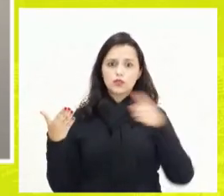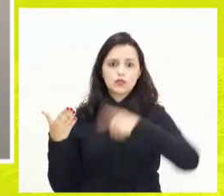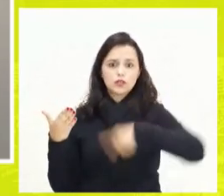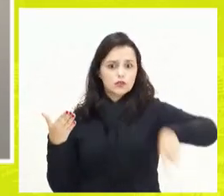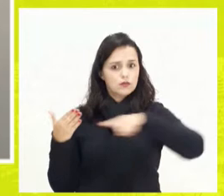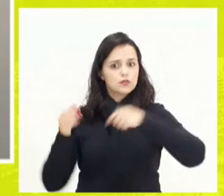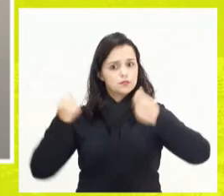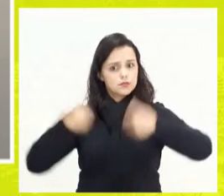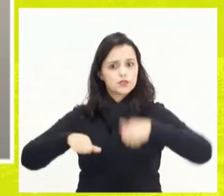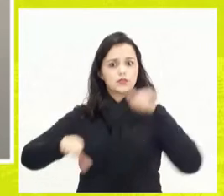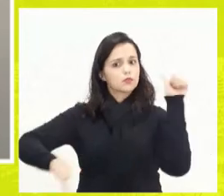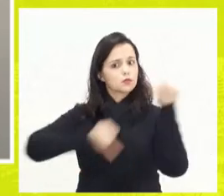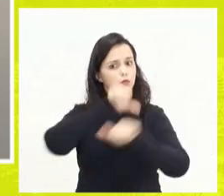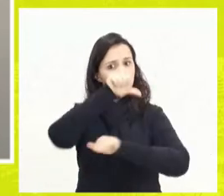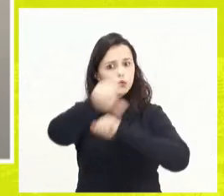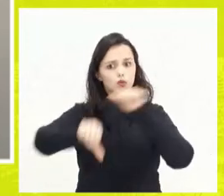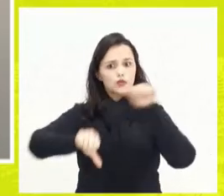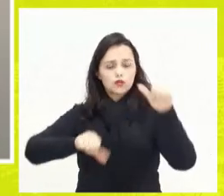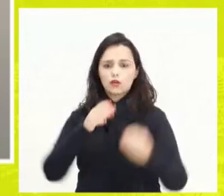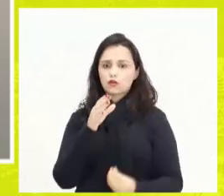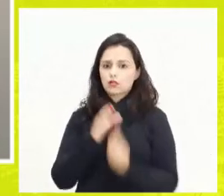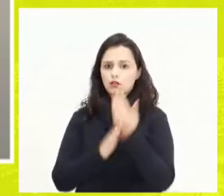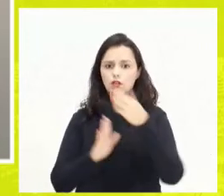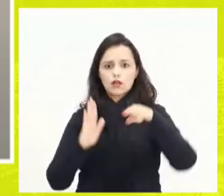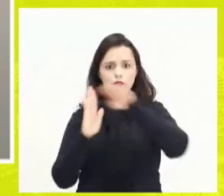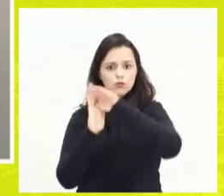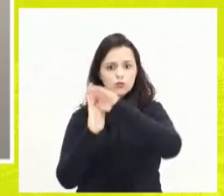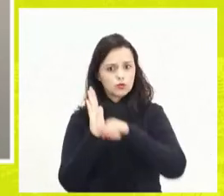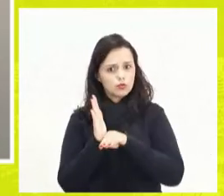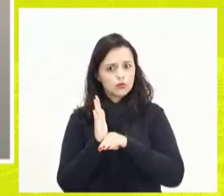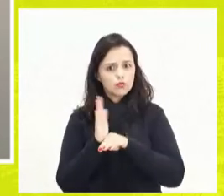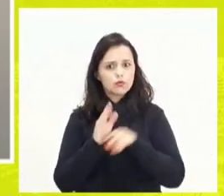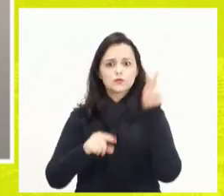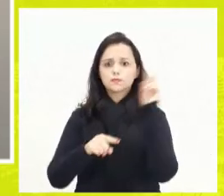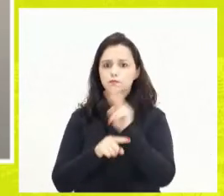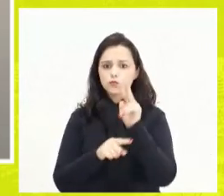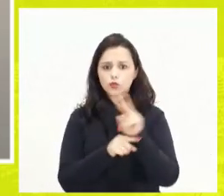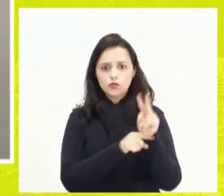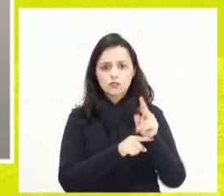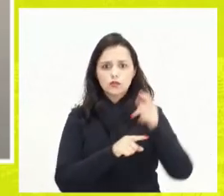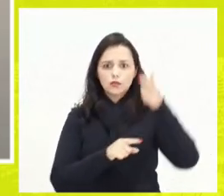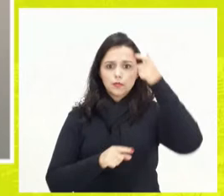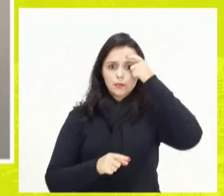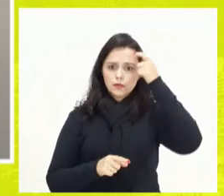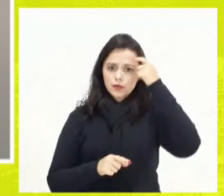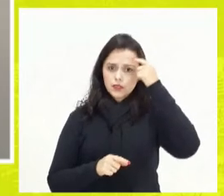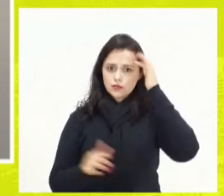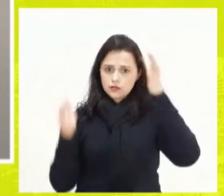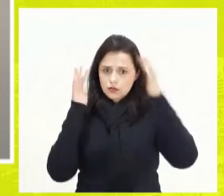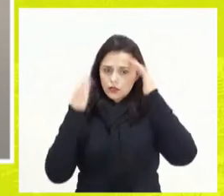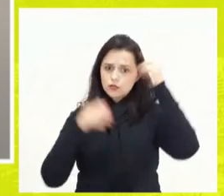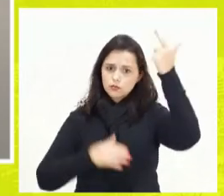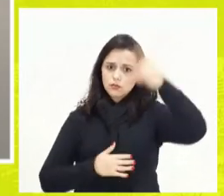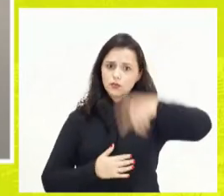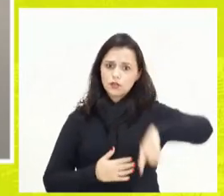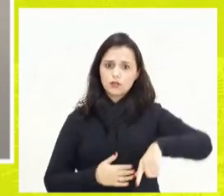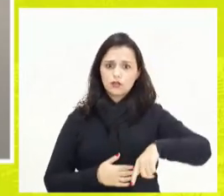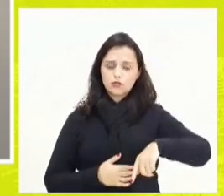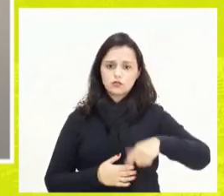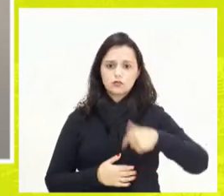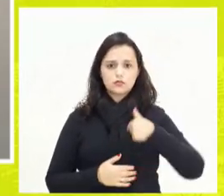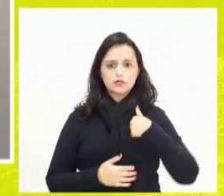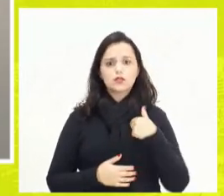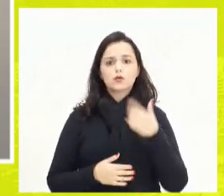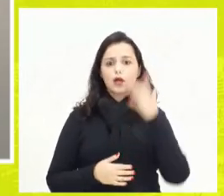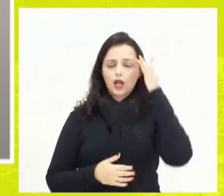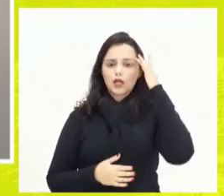him i mean this is crazy we have to create again say protocols and rethink i am not